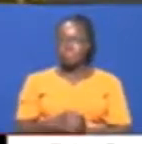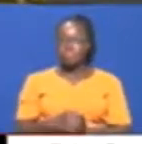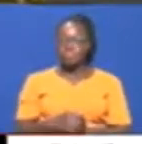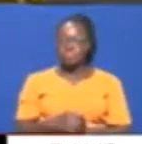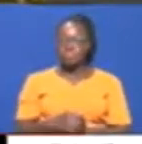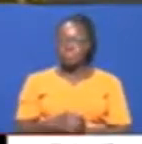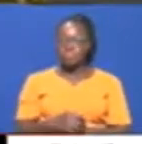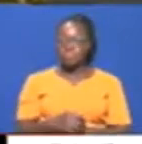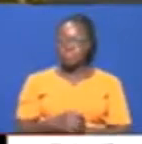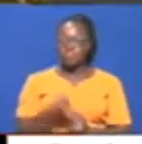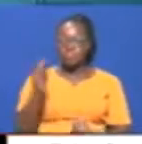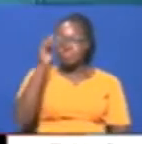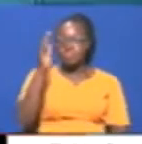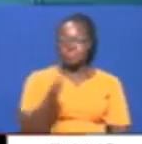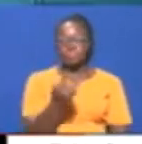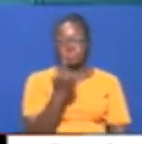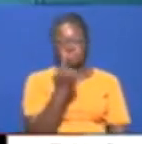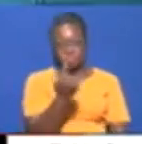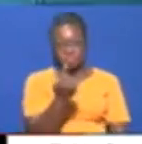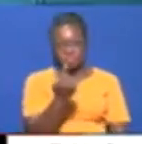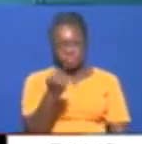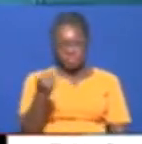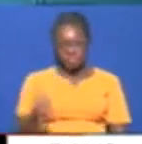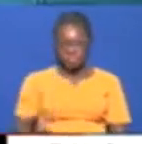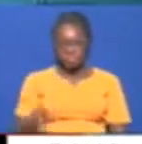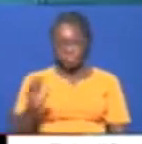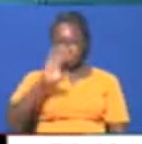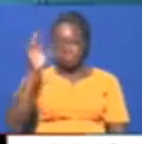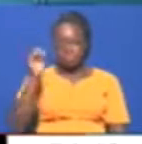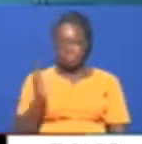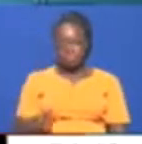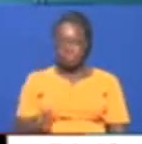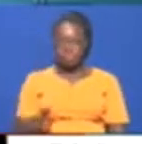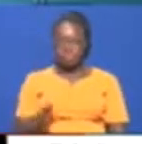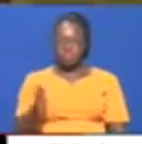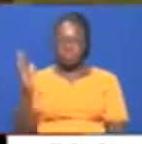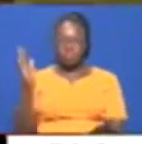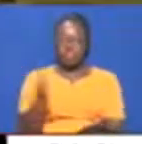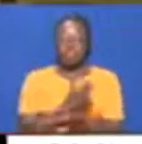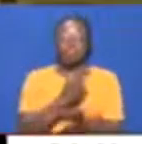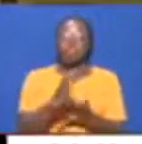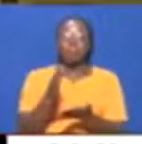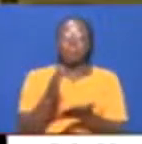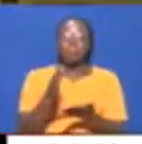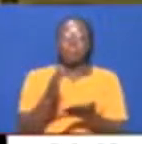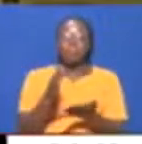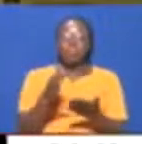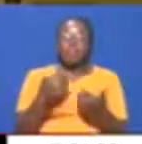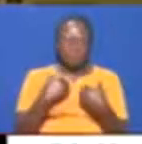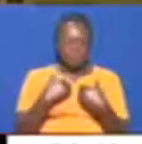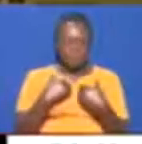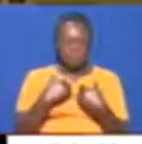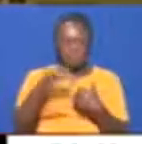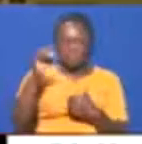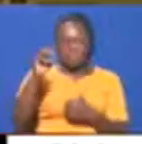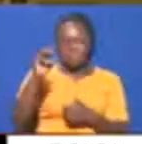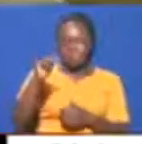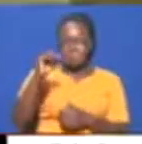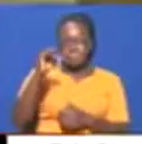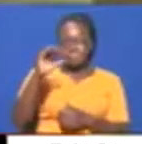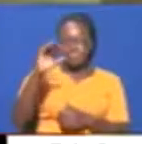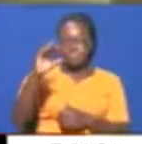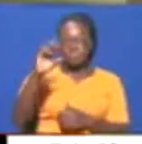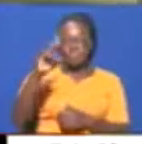Wakenya wawili na raia mmoja wa Afrika Kusini wamedhibitishwa kuambukizwa aina ya Omicron ya virusi